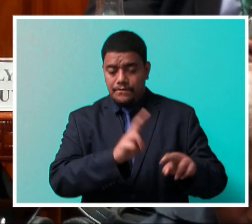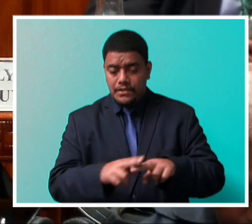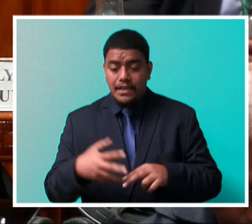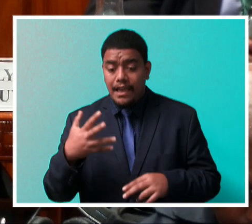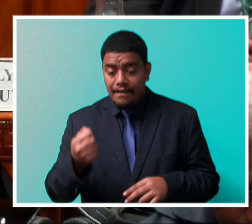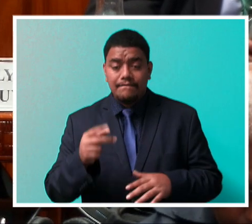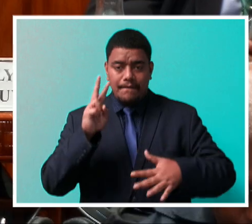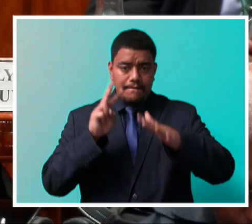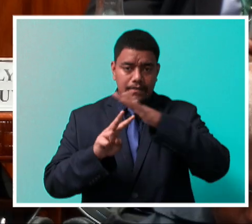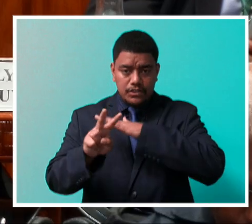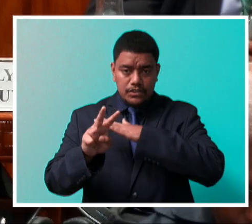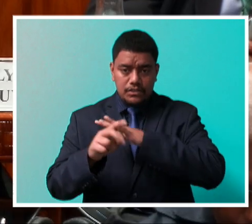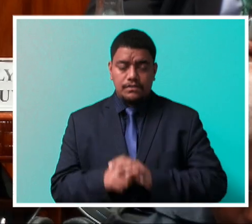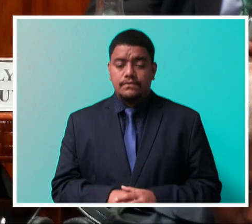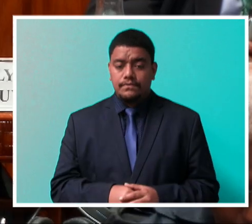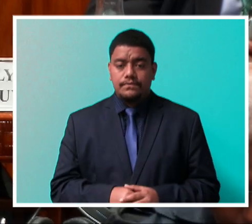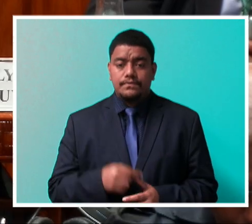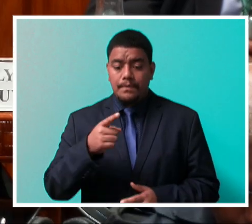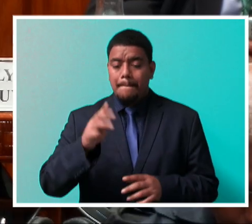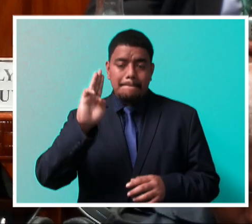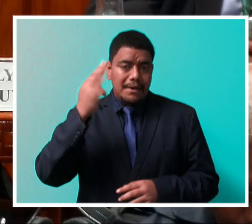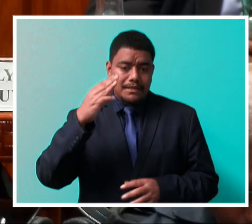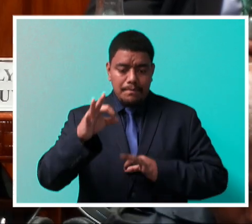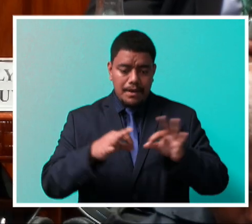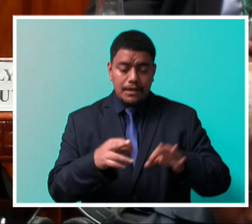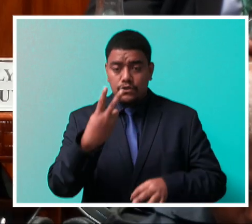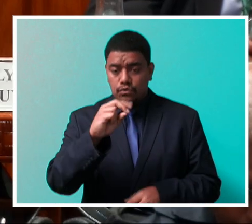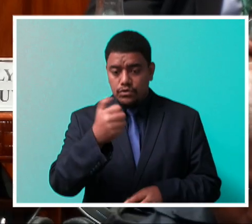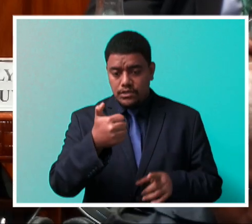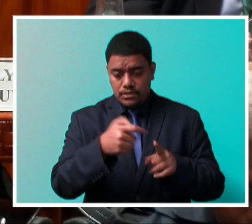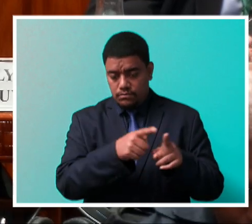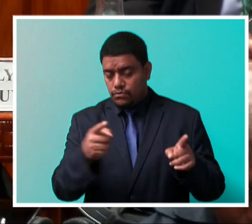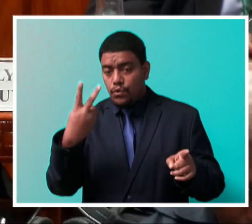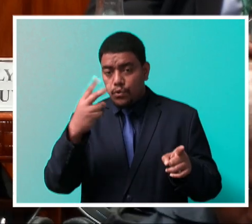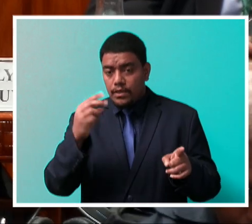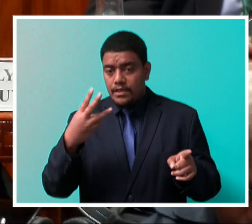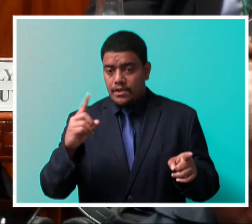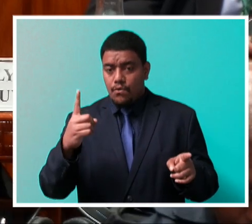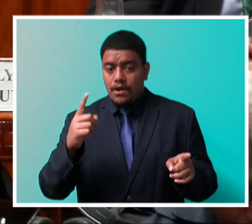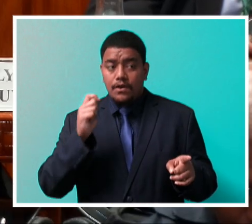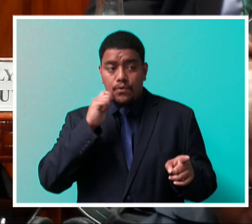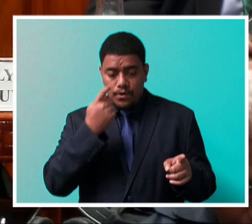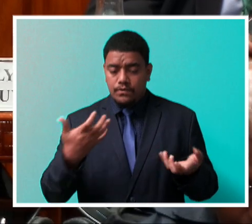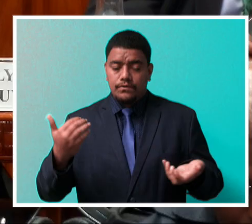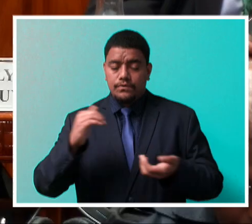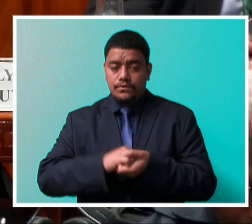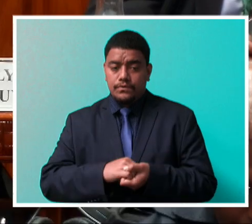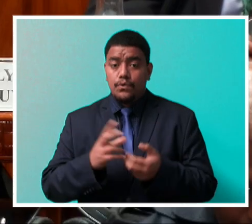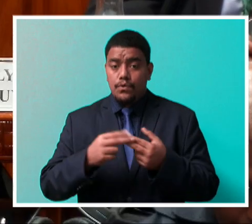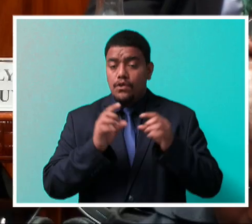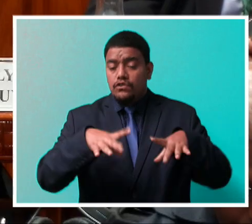vision. A Civil Aviation Master Plan 2026-2031, developed in collaboration with the Australian